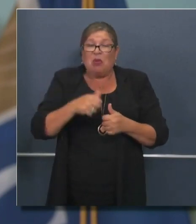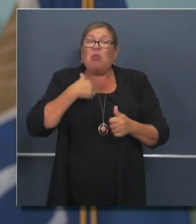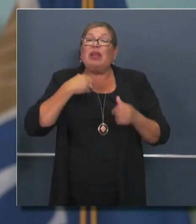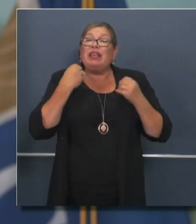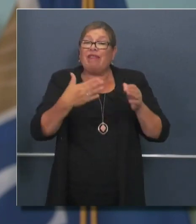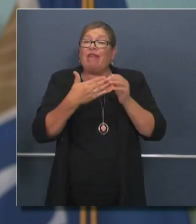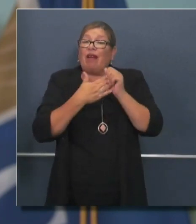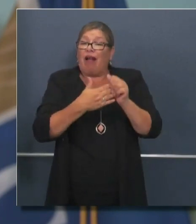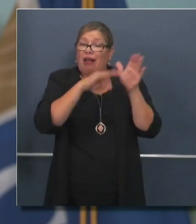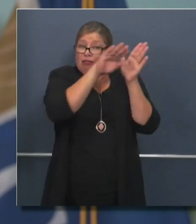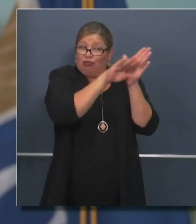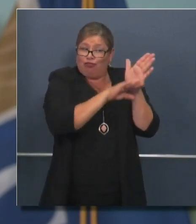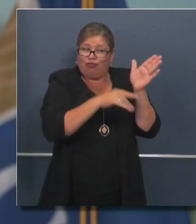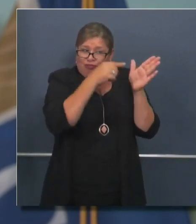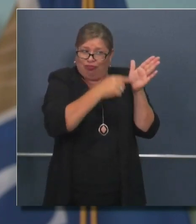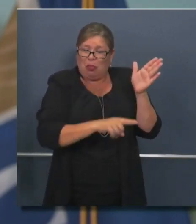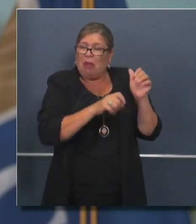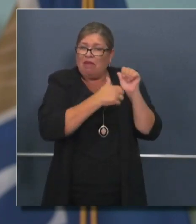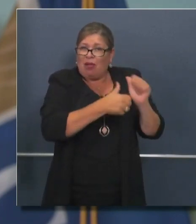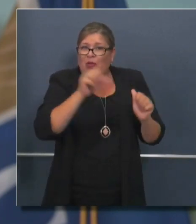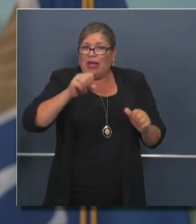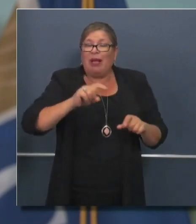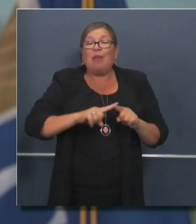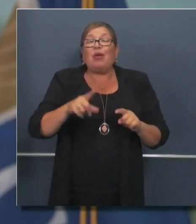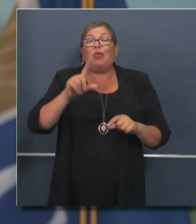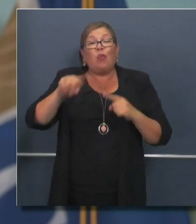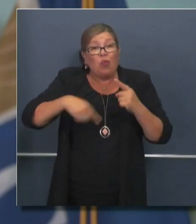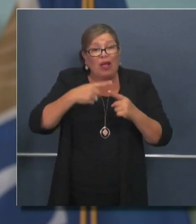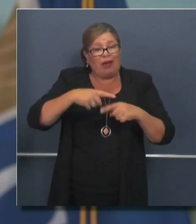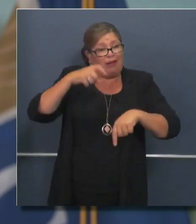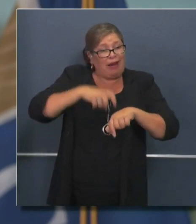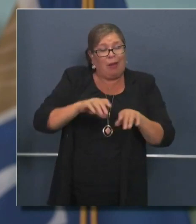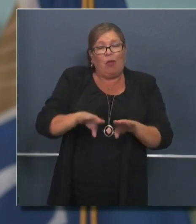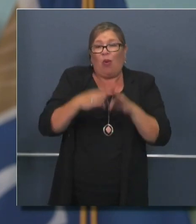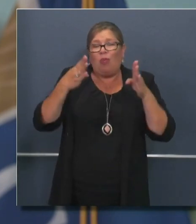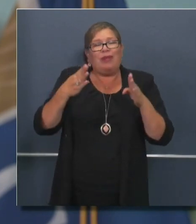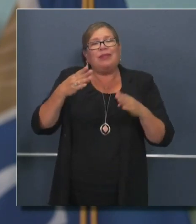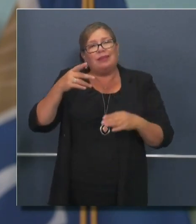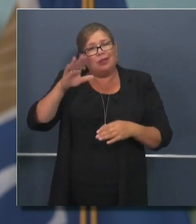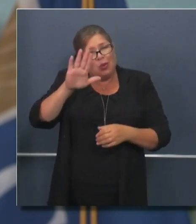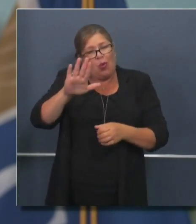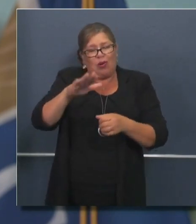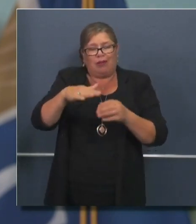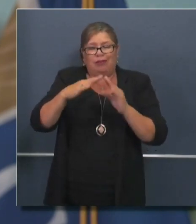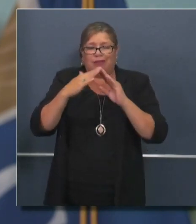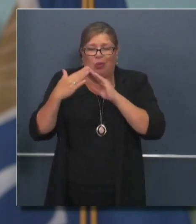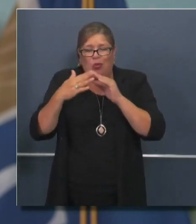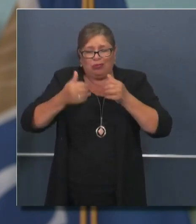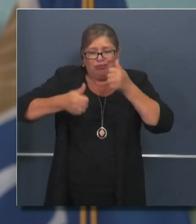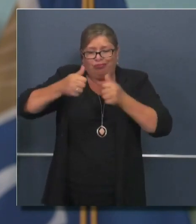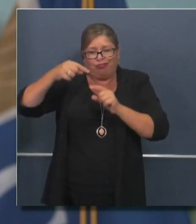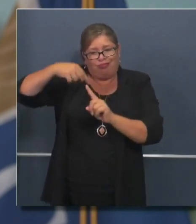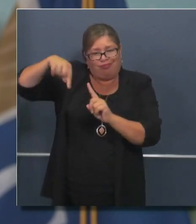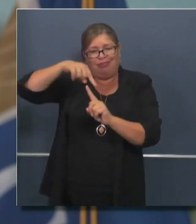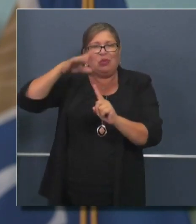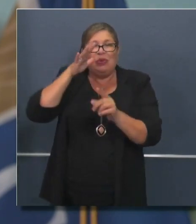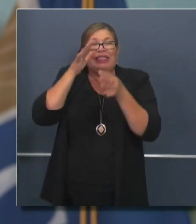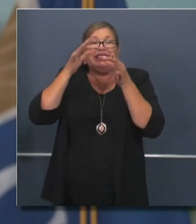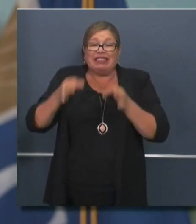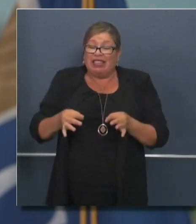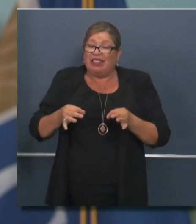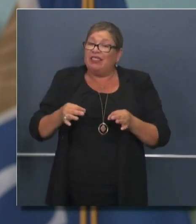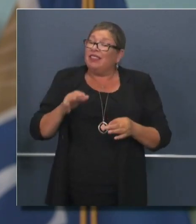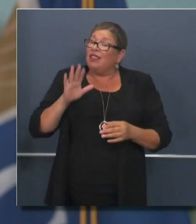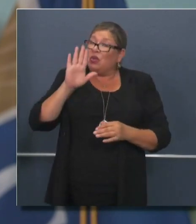application of the efforts to move forward into these new phases is in the hands of local health directors. They have the